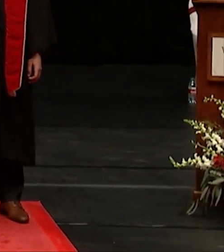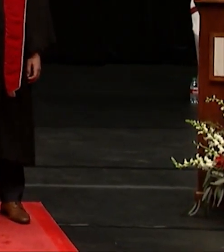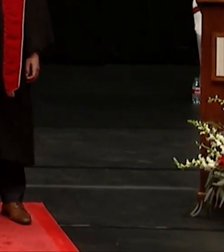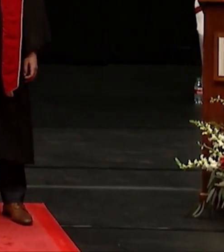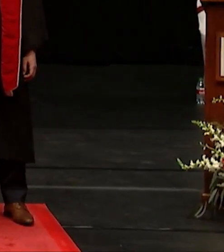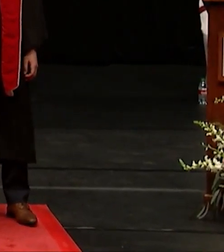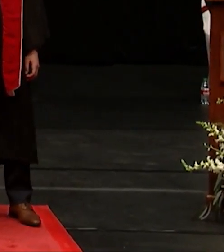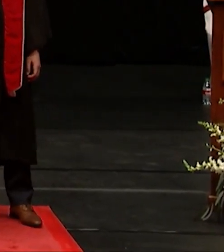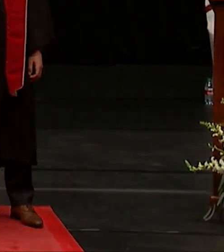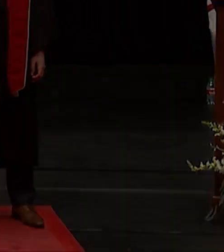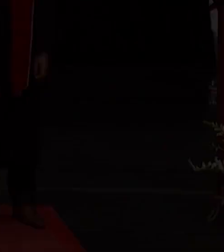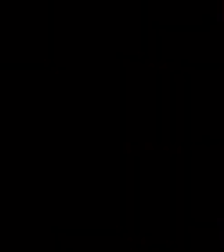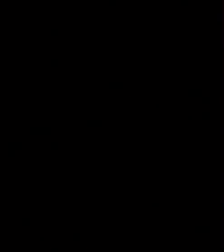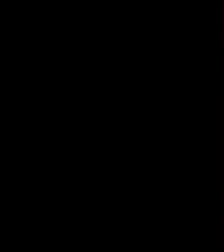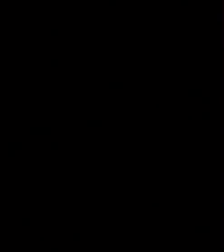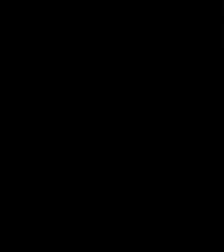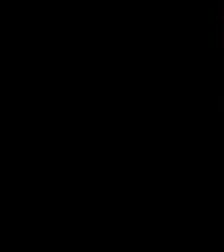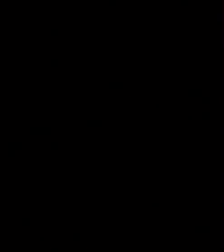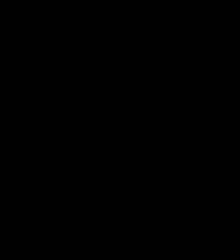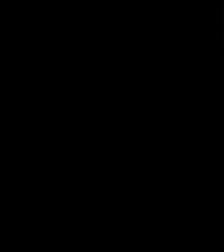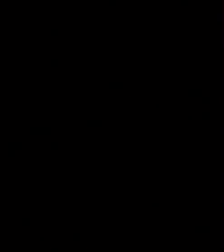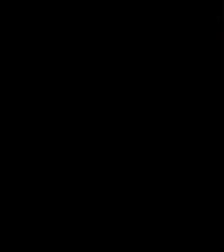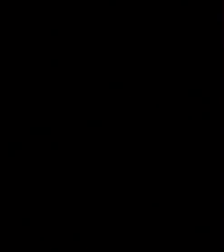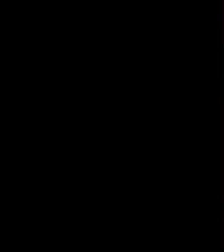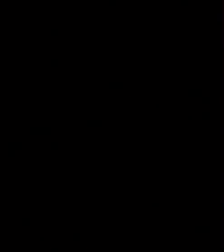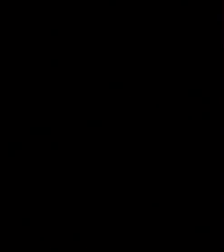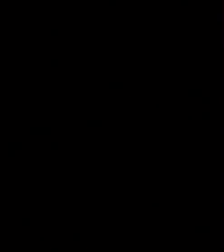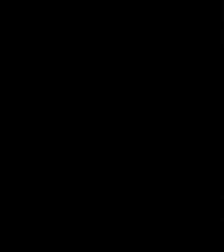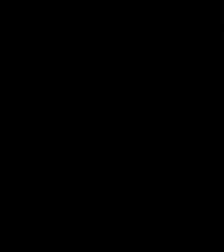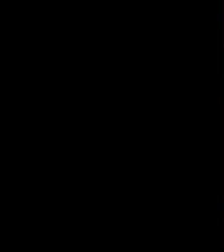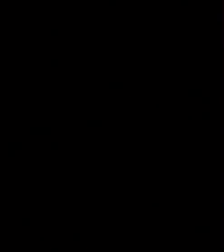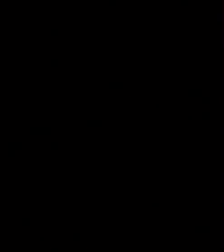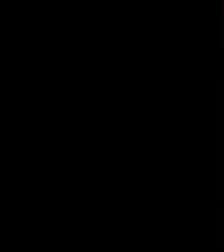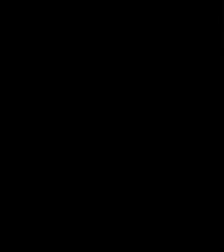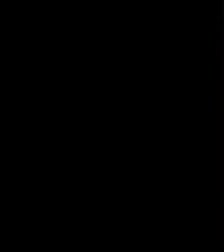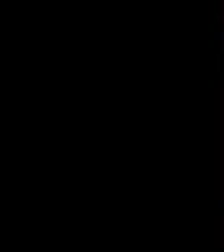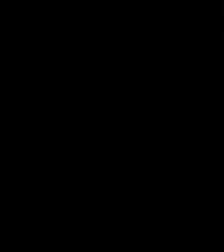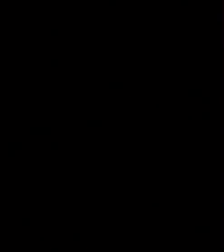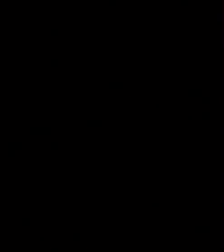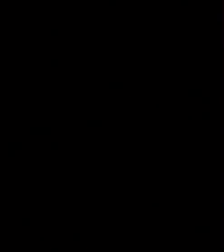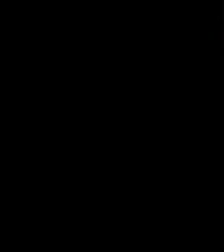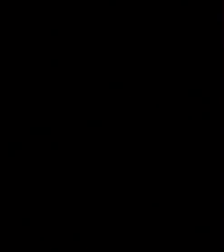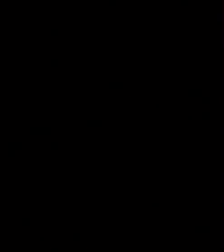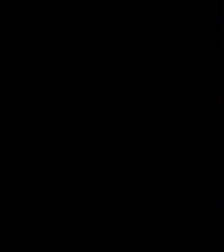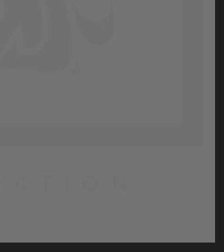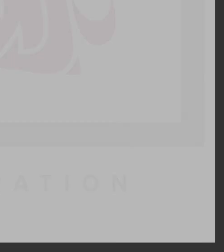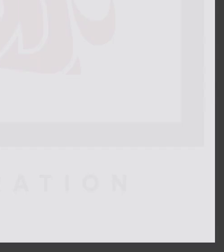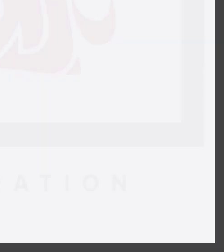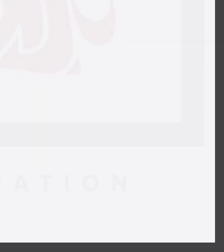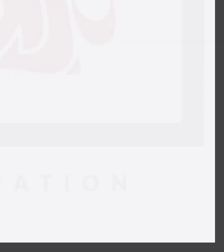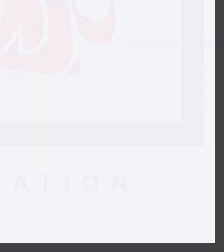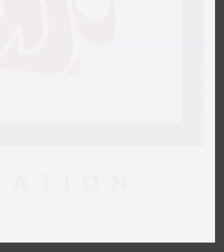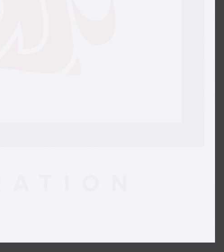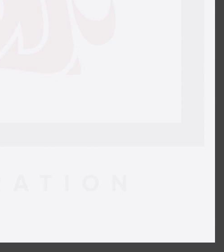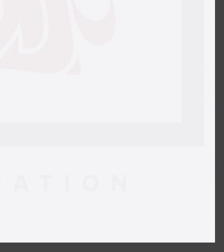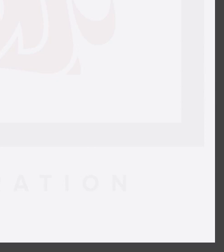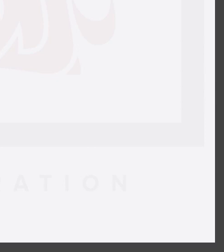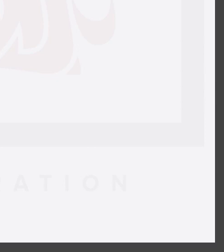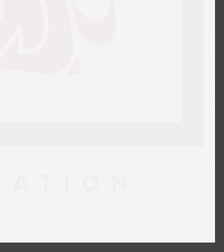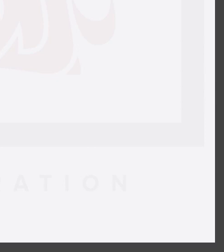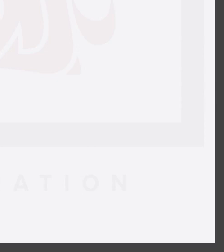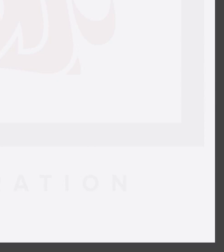System-wide, we will recognize students from the College of Agricultural, Human, and Natural Resource Sciences,